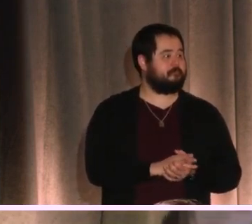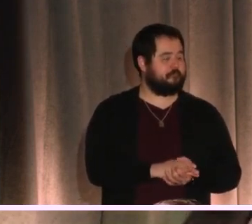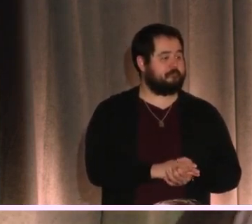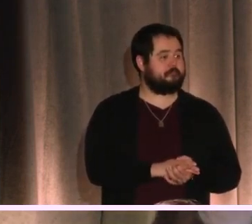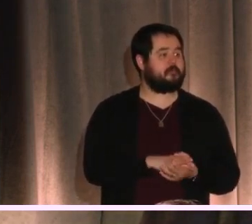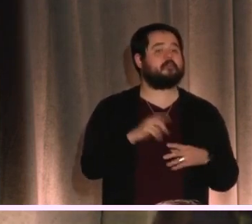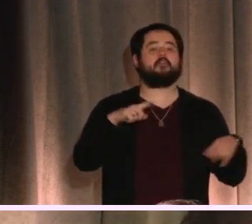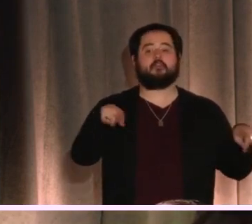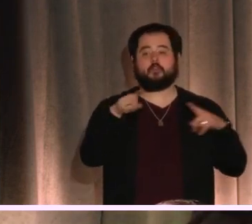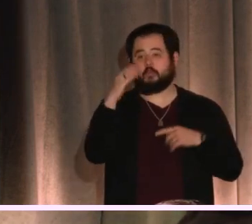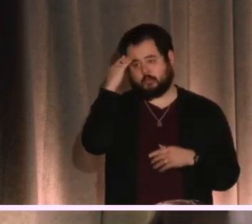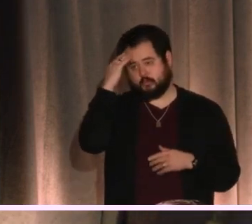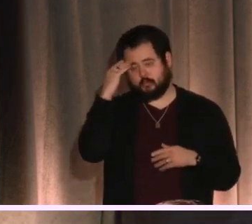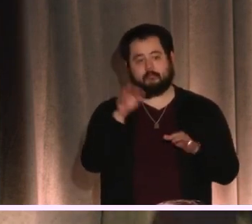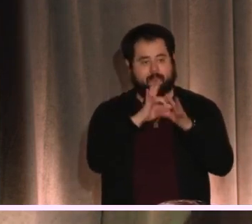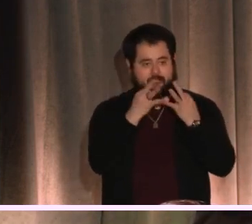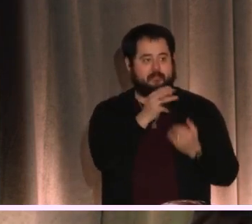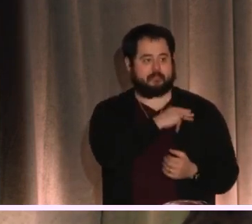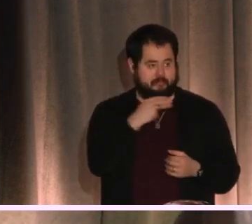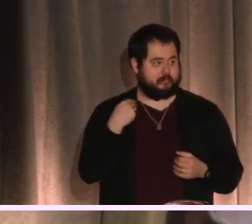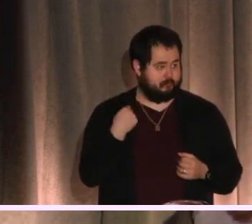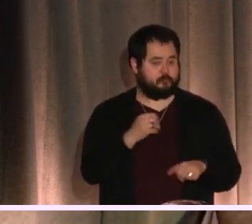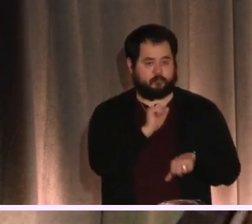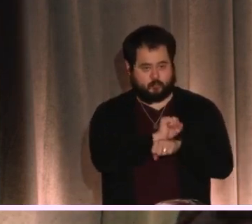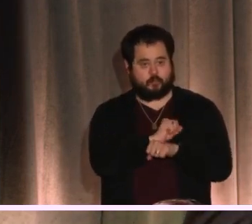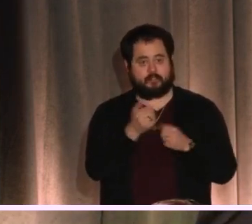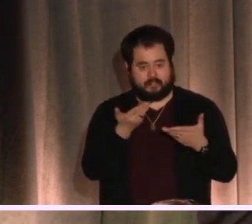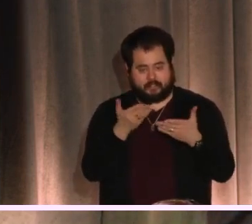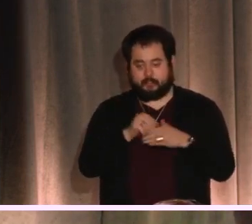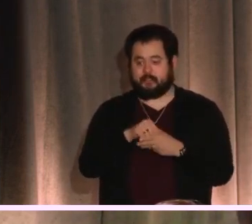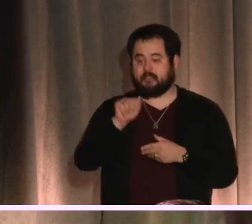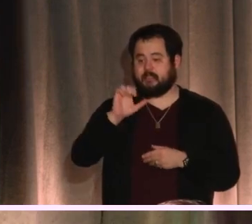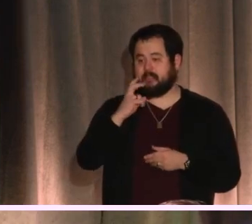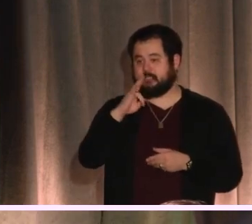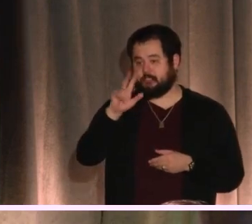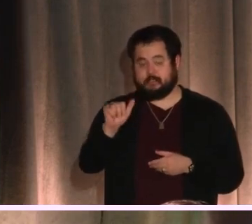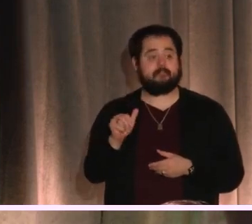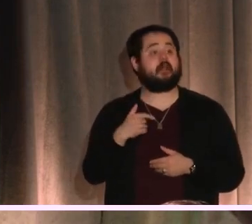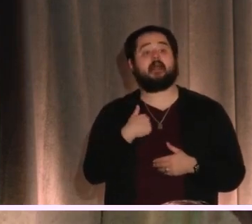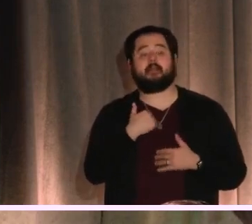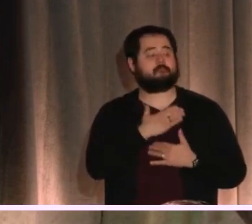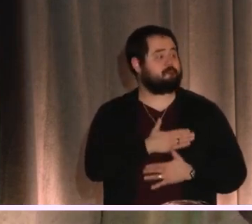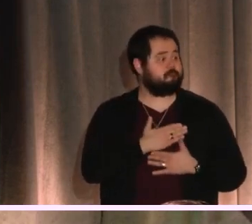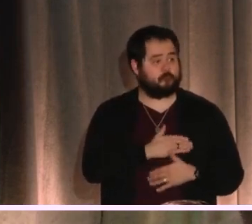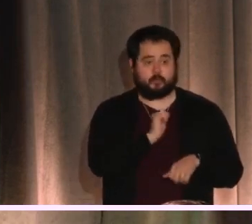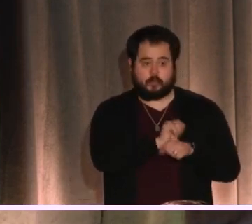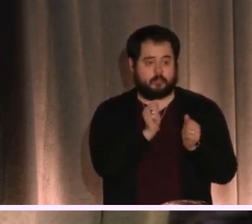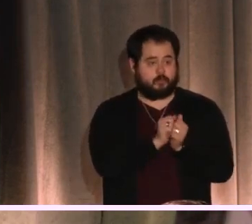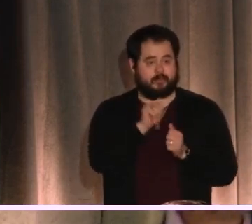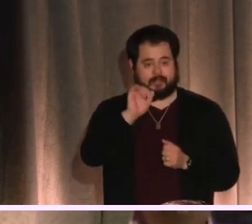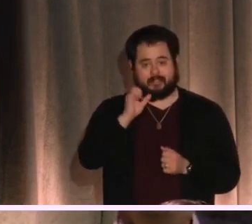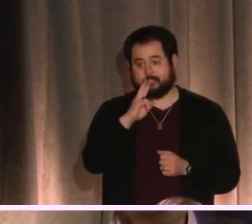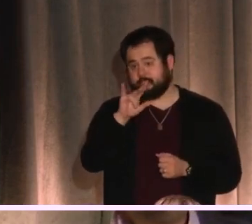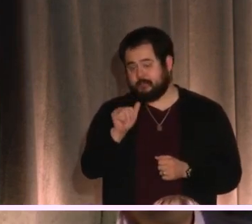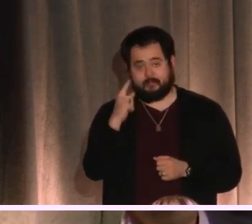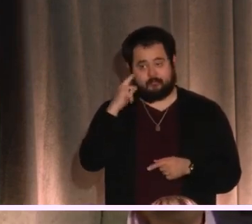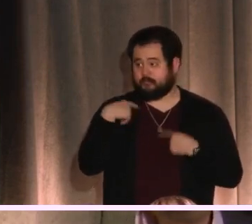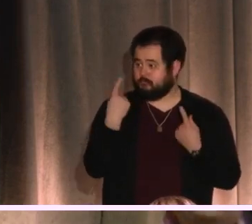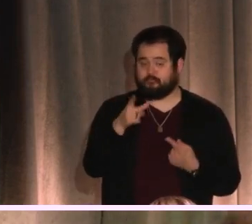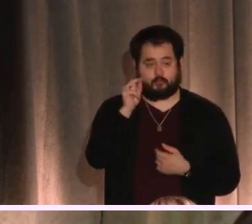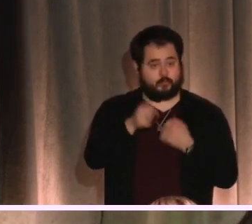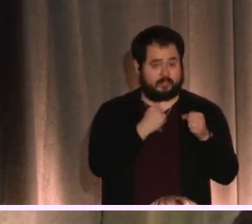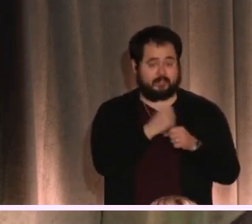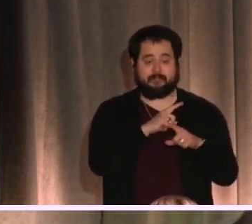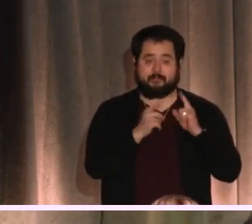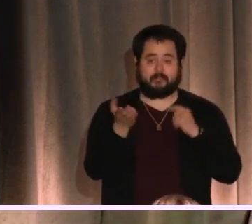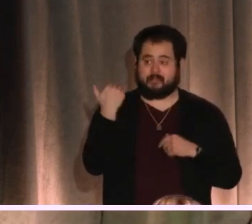and you all know, as family members and working in Achieva, and I've had the pleasure of working with Achieva for probably 20 years, but now the last 3 years